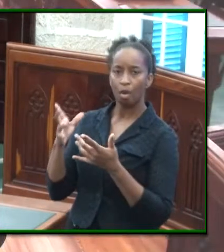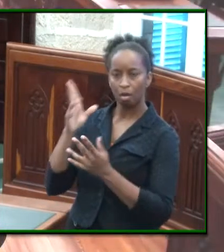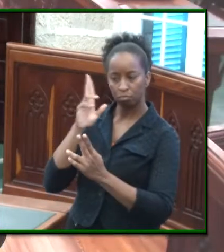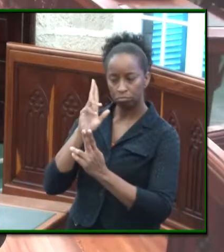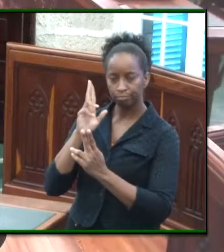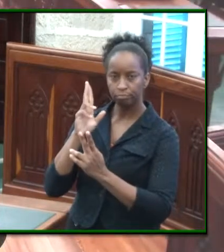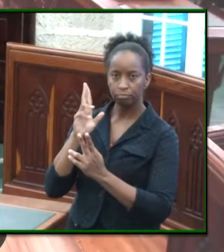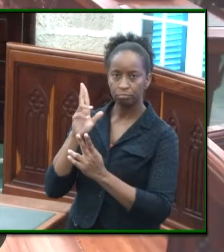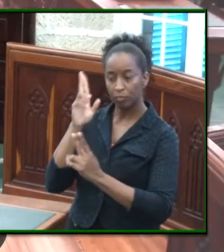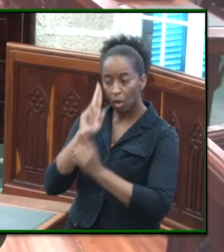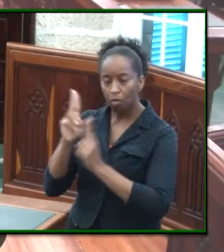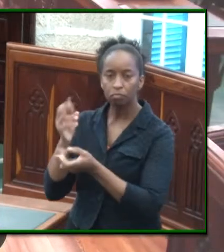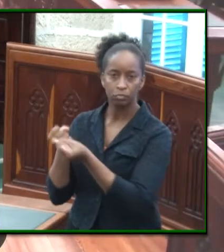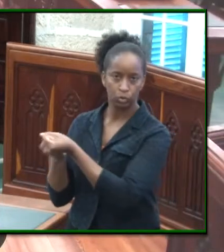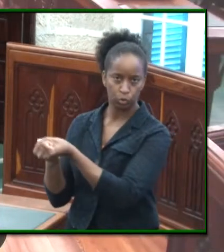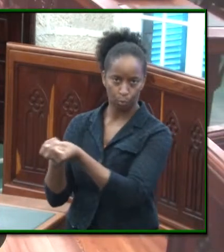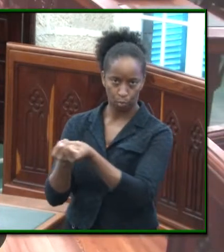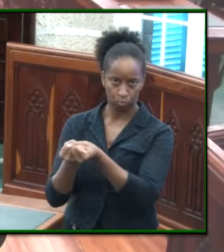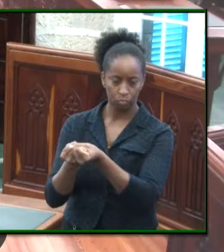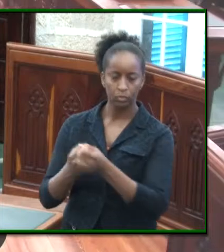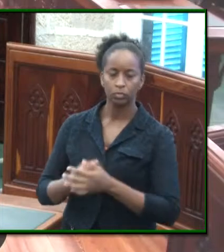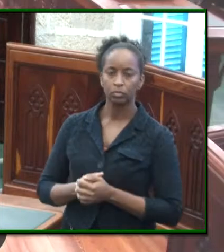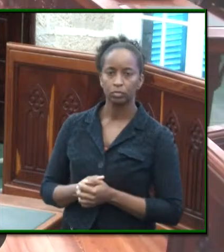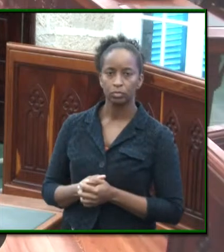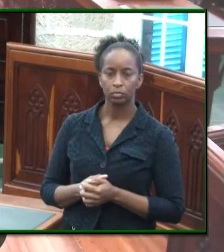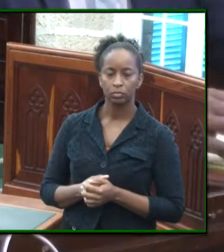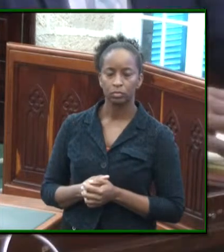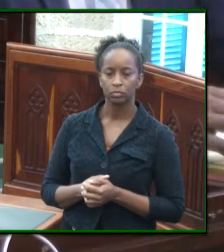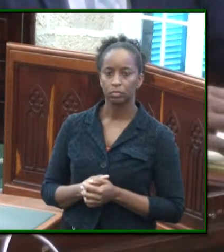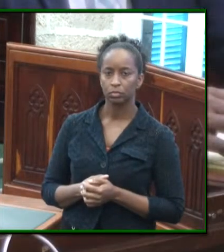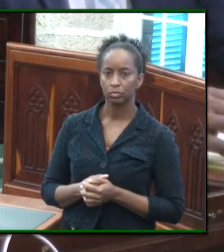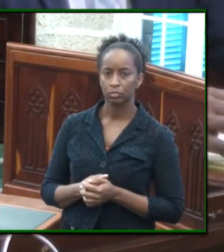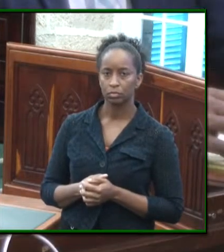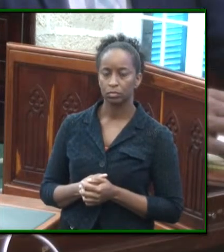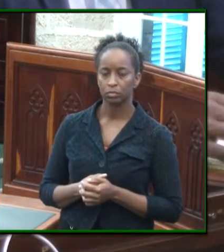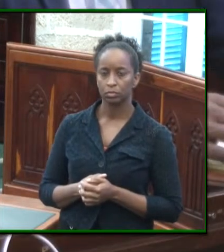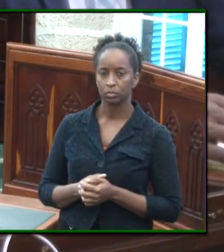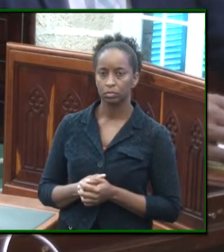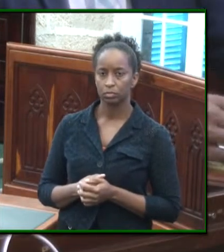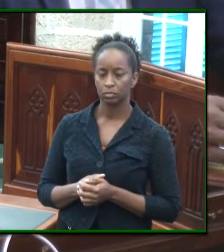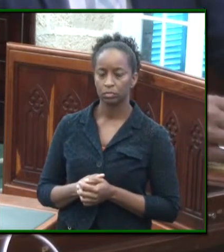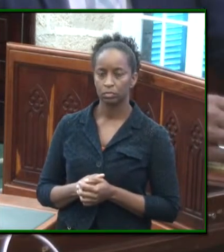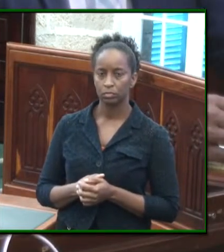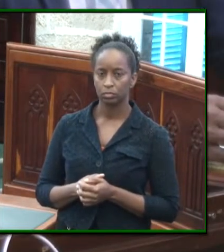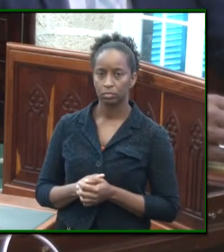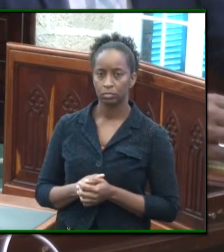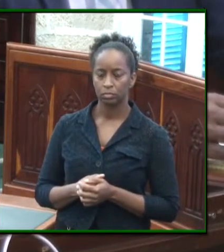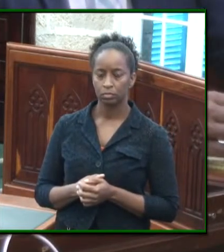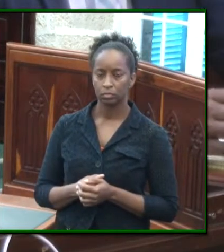because most are women, we only have, I think, one male. When many of us are asleep,